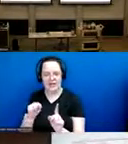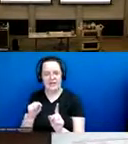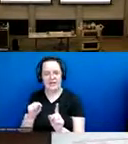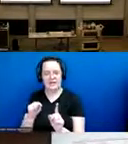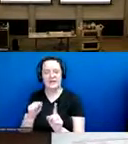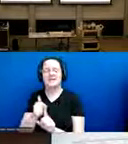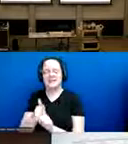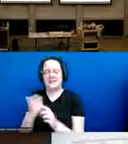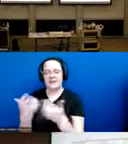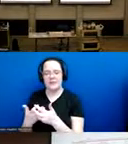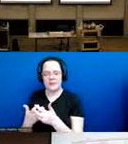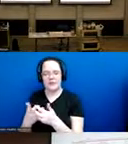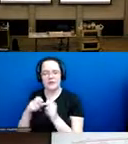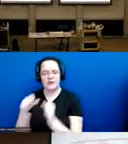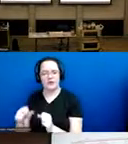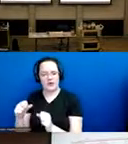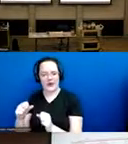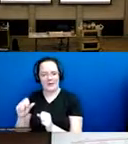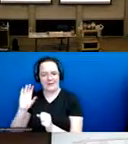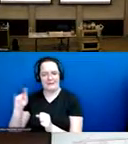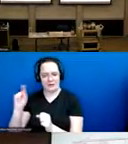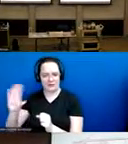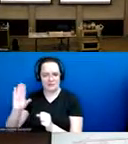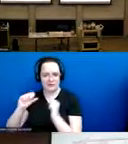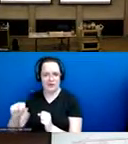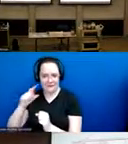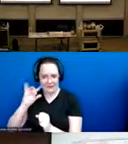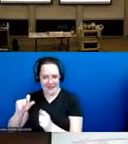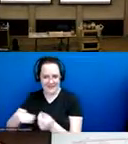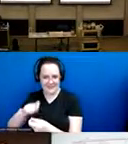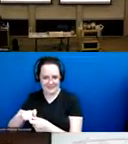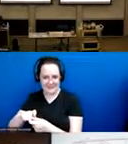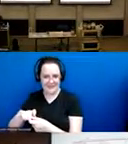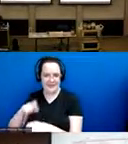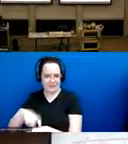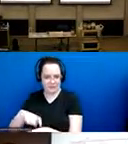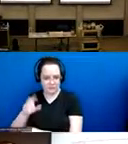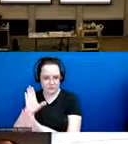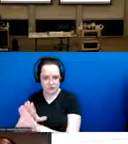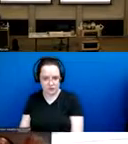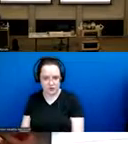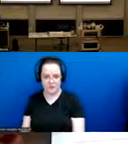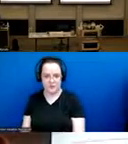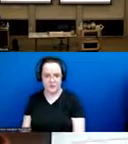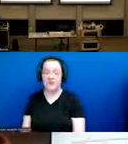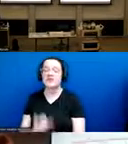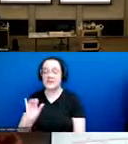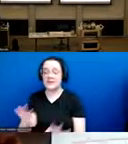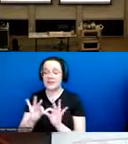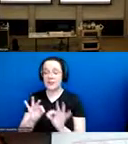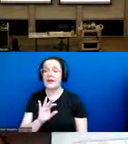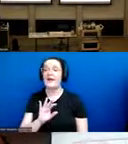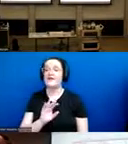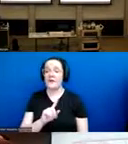the strength of the photon at that particular position, right? This is a very important. We're mapping the photon temporal